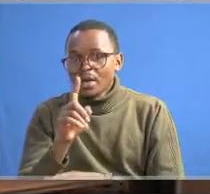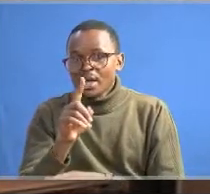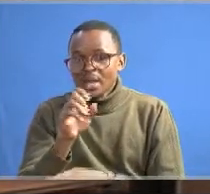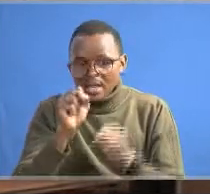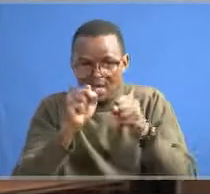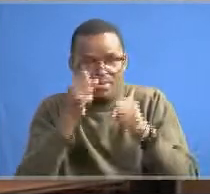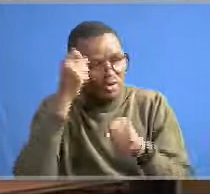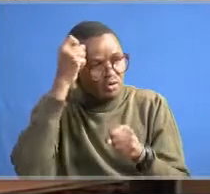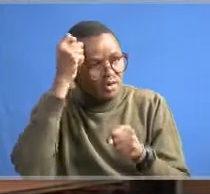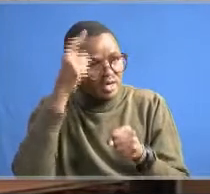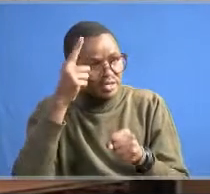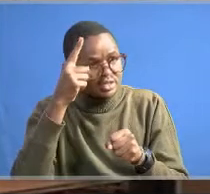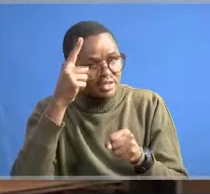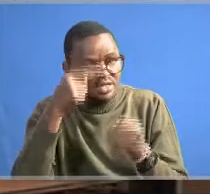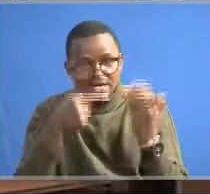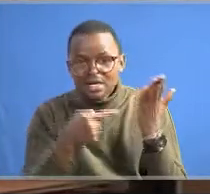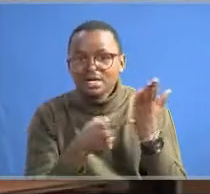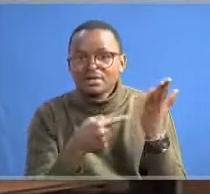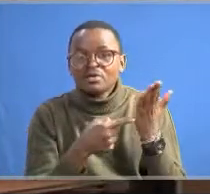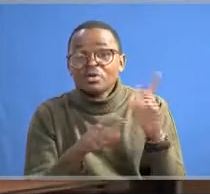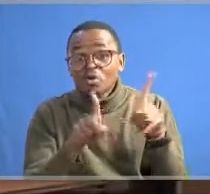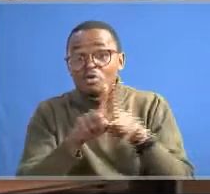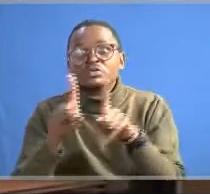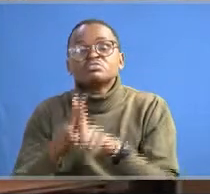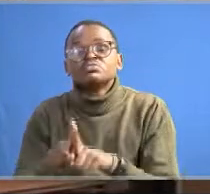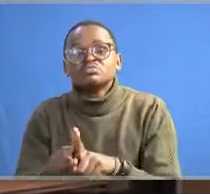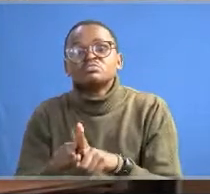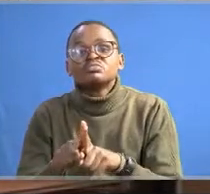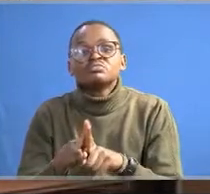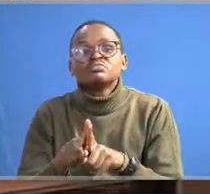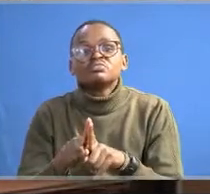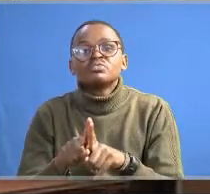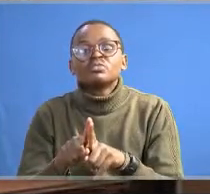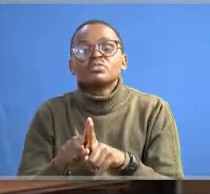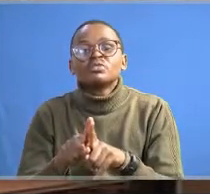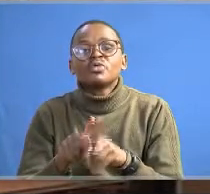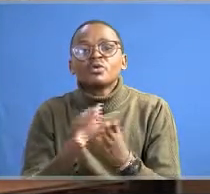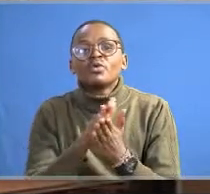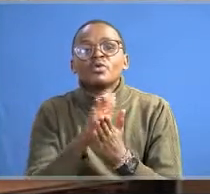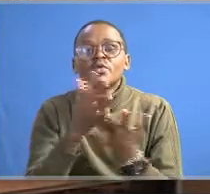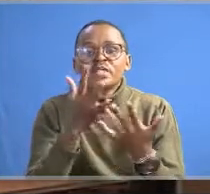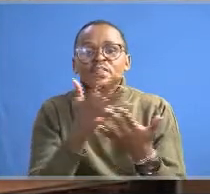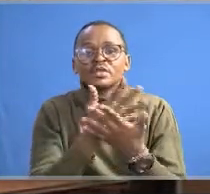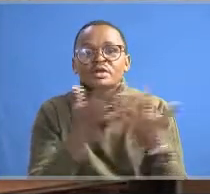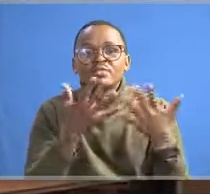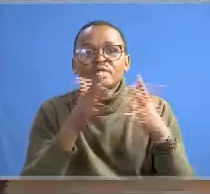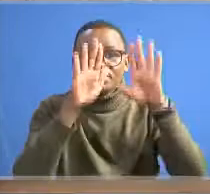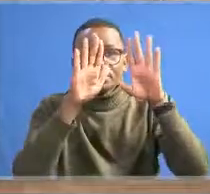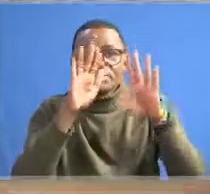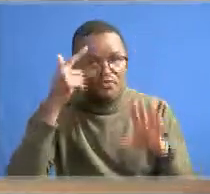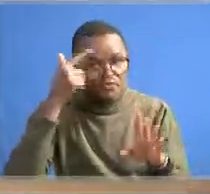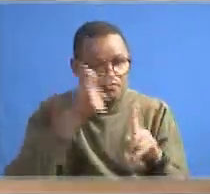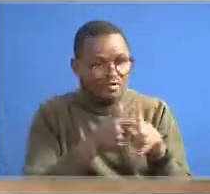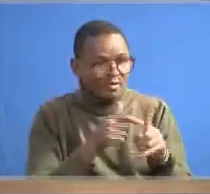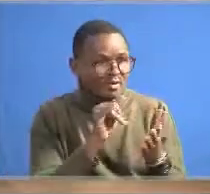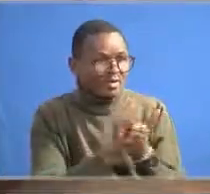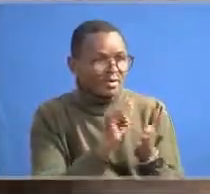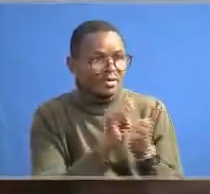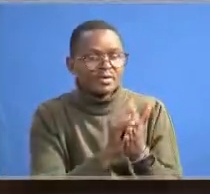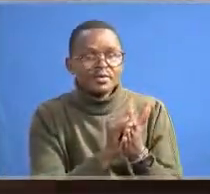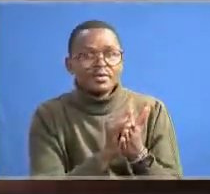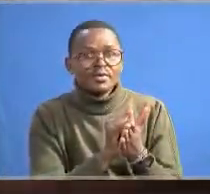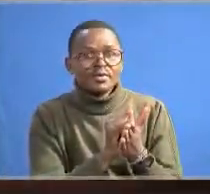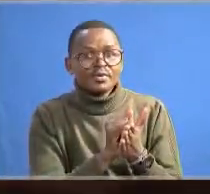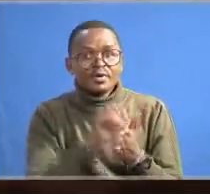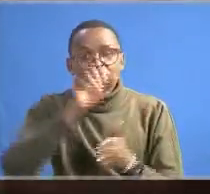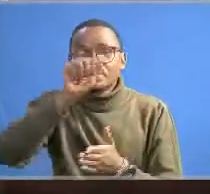understand the whole 3D printing technology and also build or print something meaningful from that. The clientele